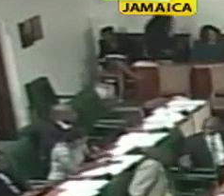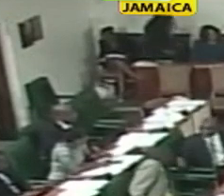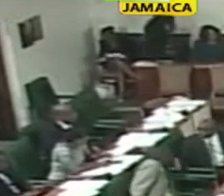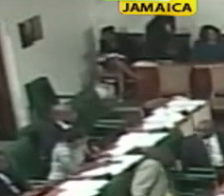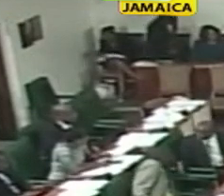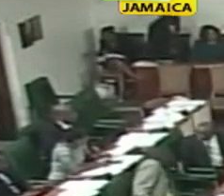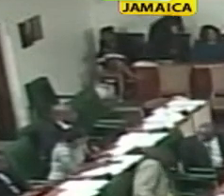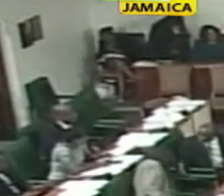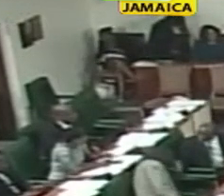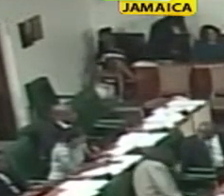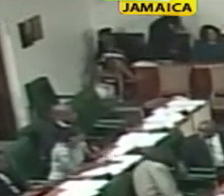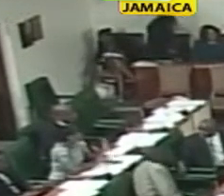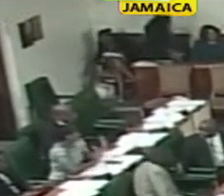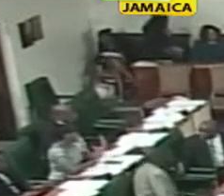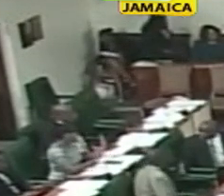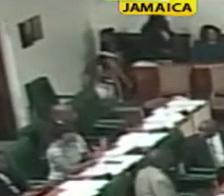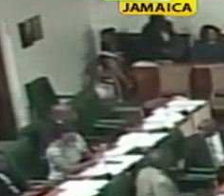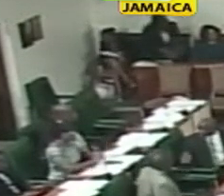Clarke?